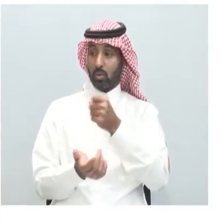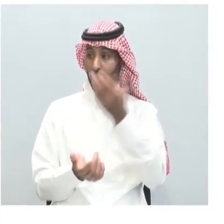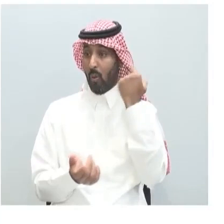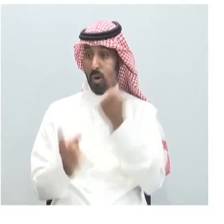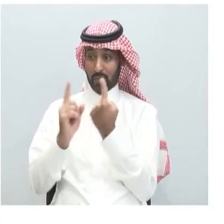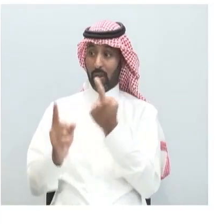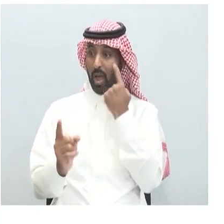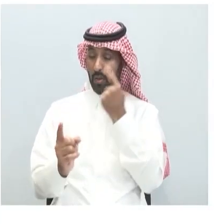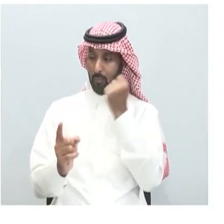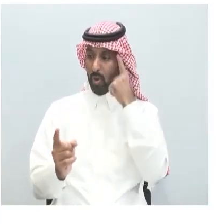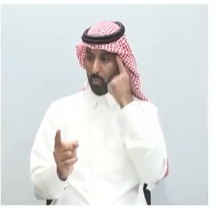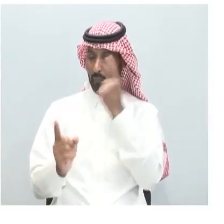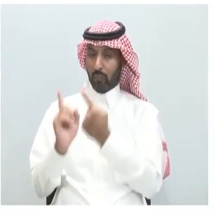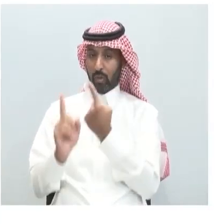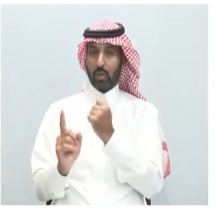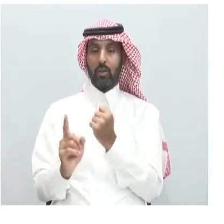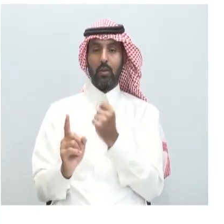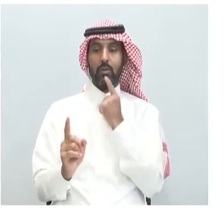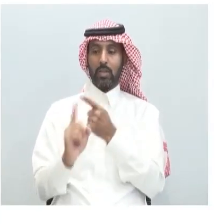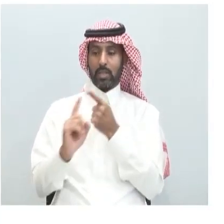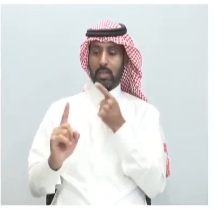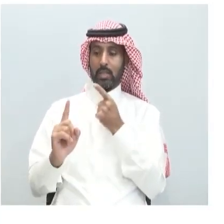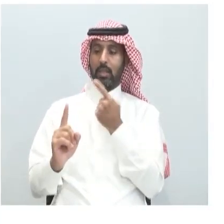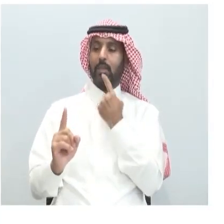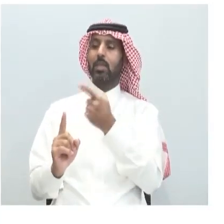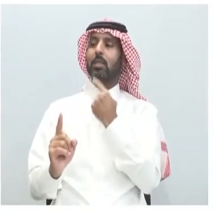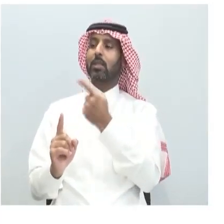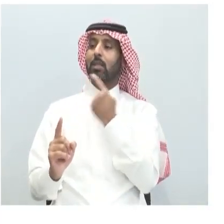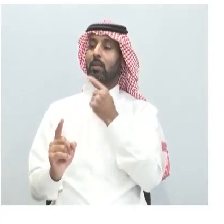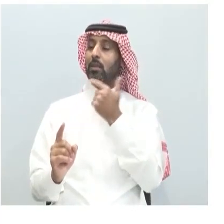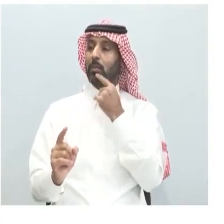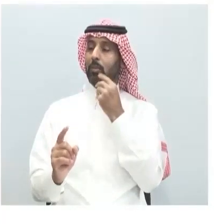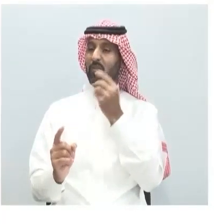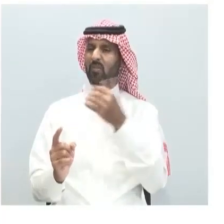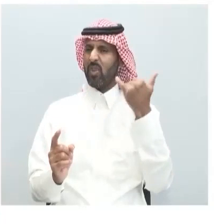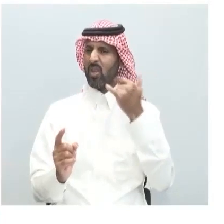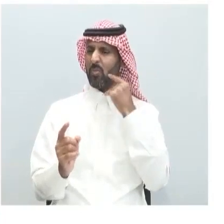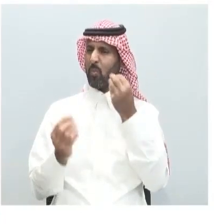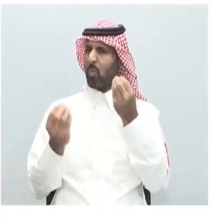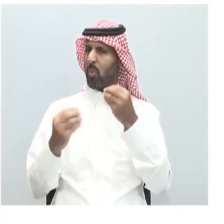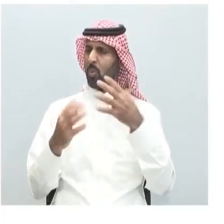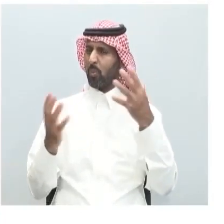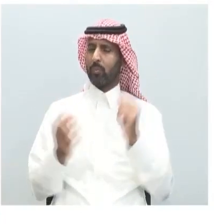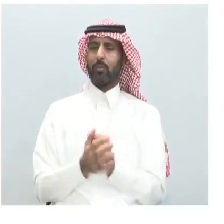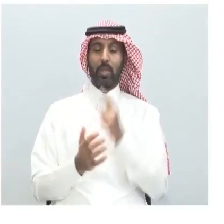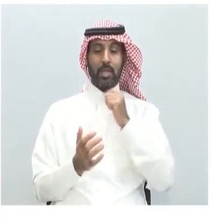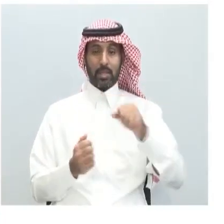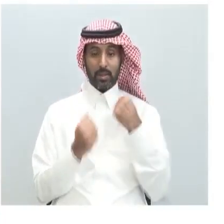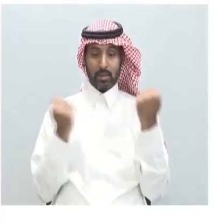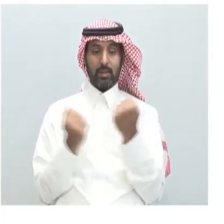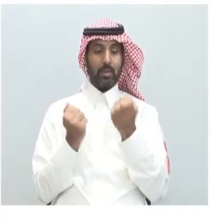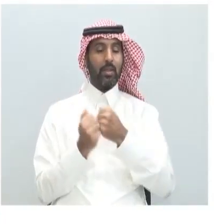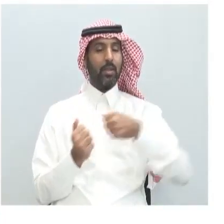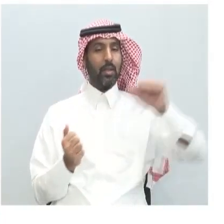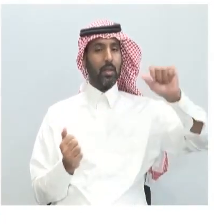meet anyone famous? He said something very important. So exercise A here,